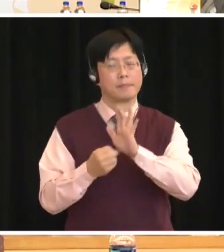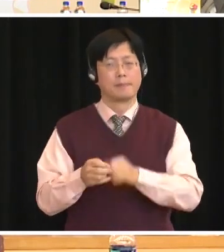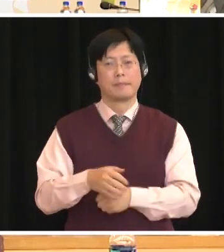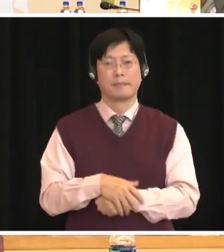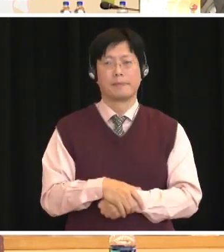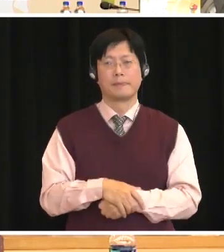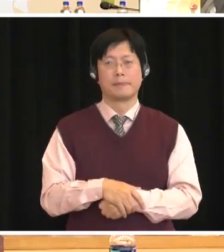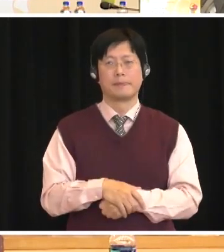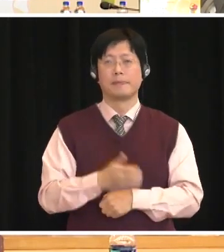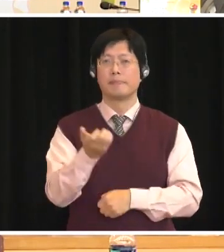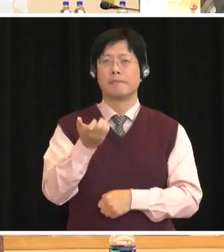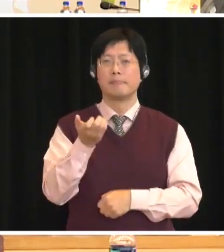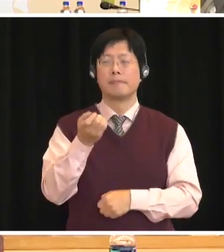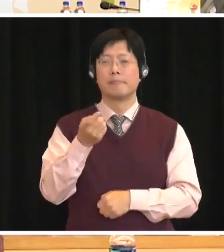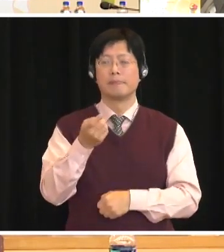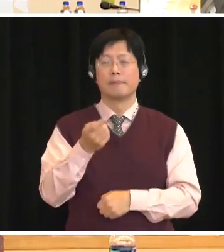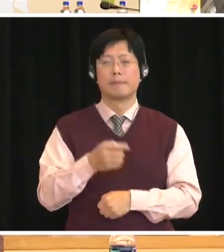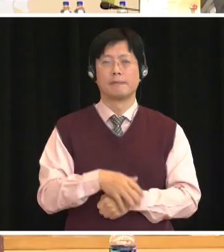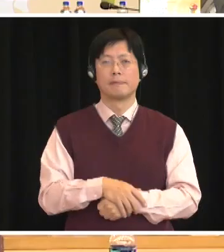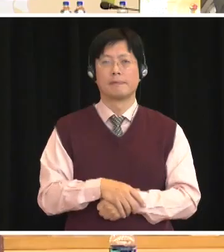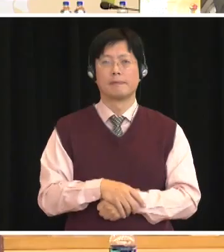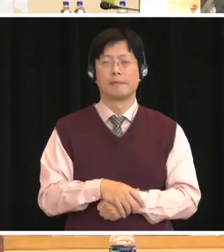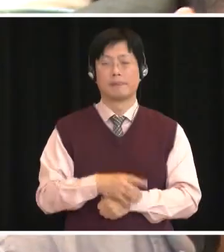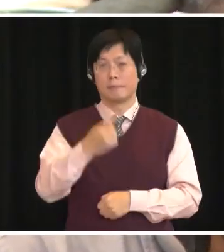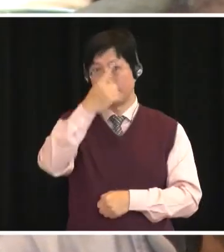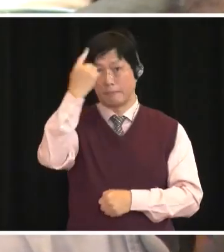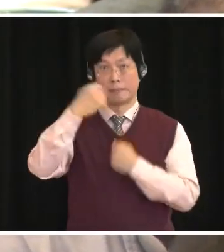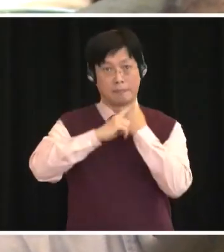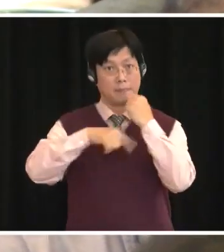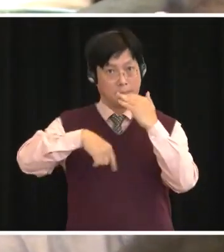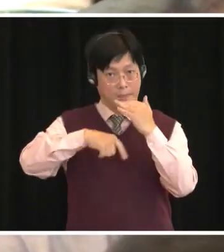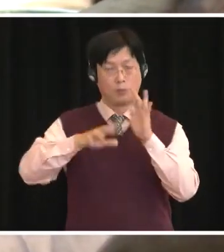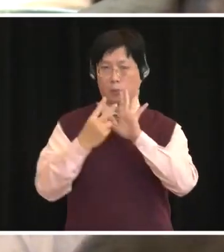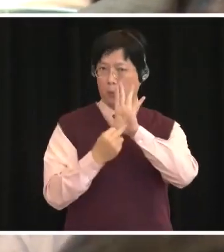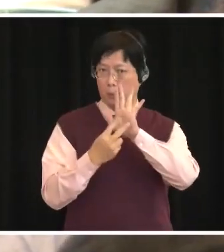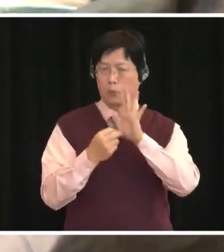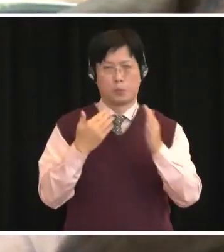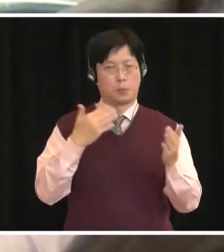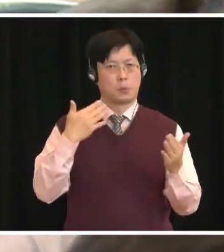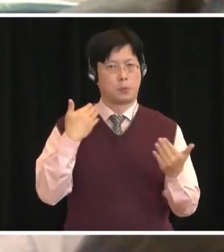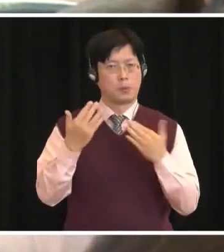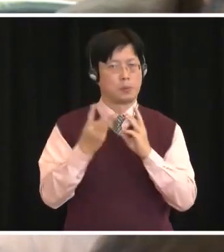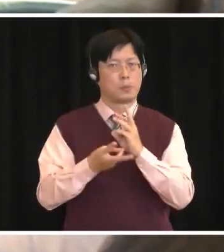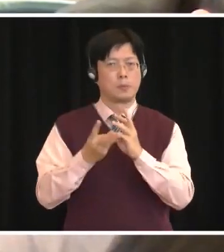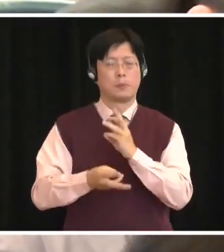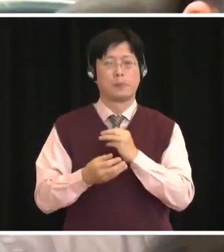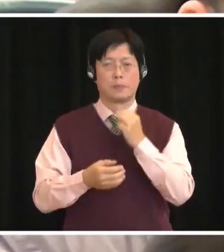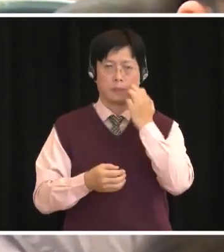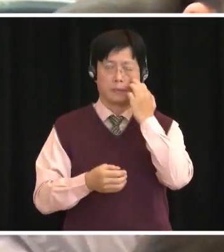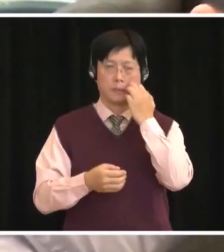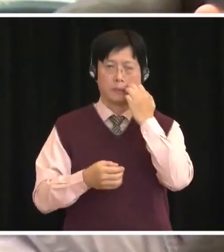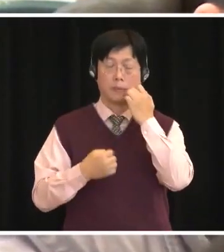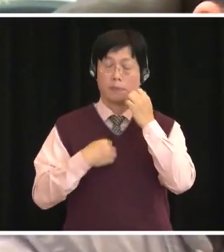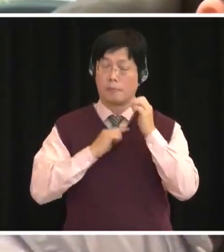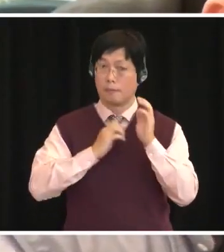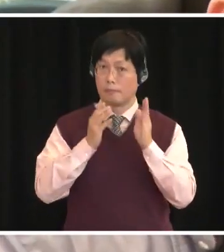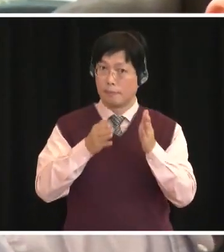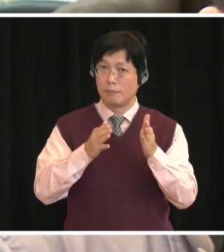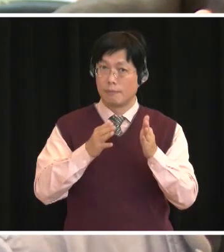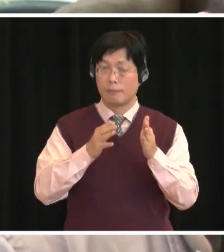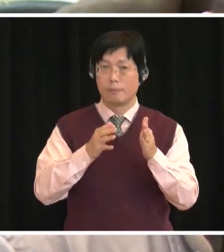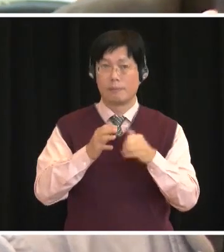I would like to provide additional information. As colleagues from the Judicial Yuan has offered very